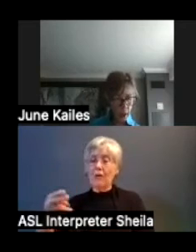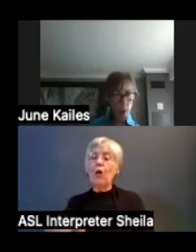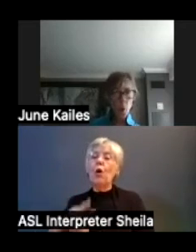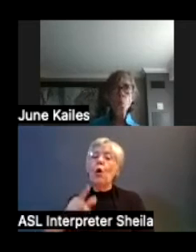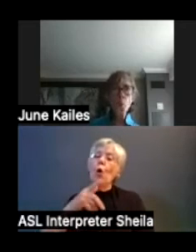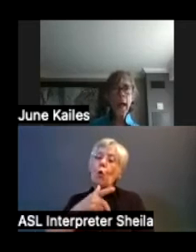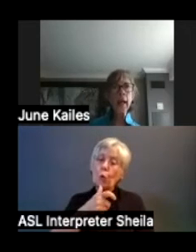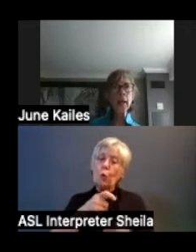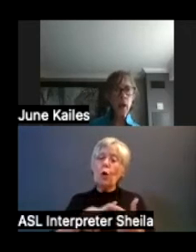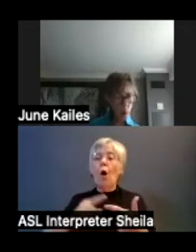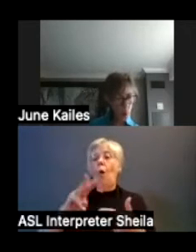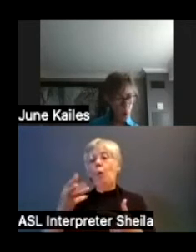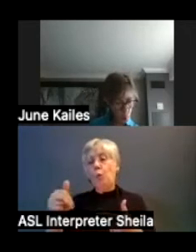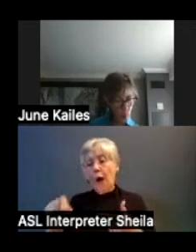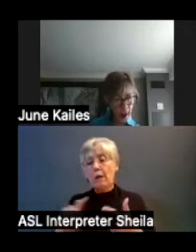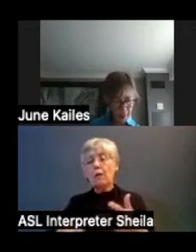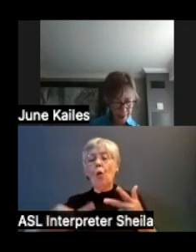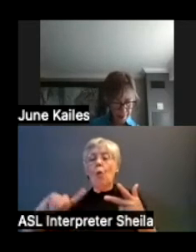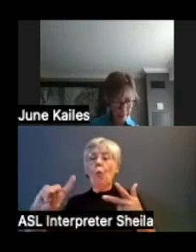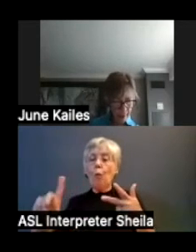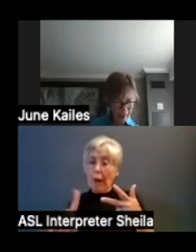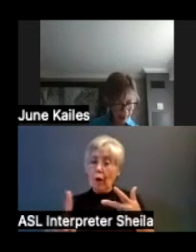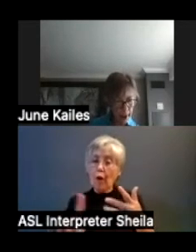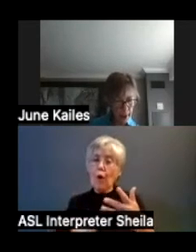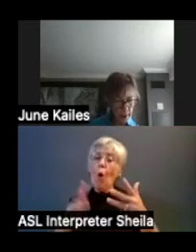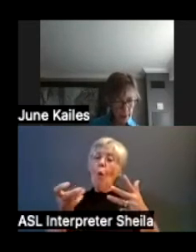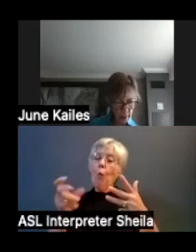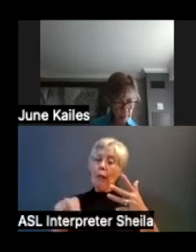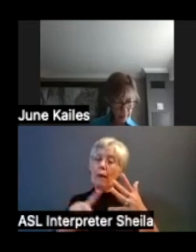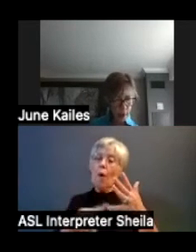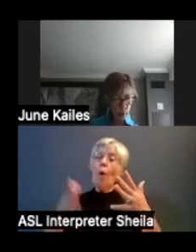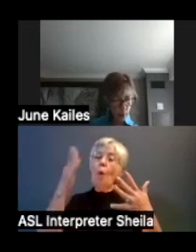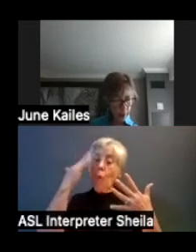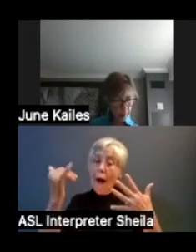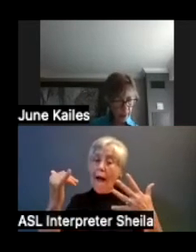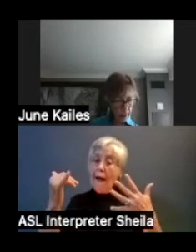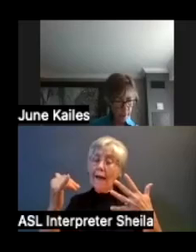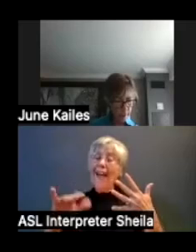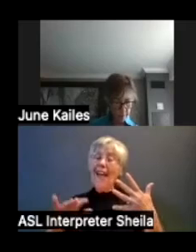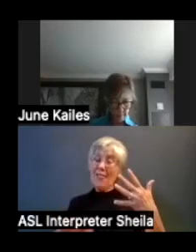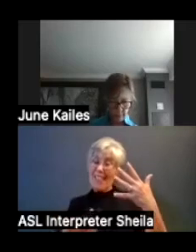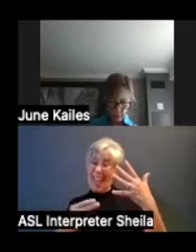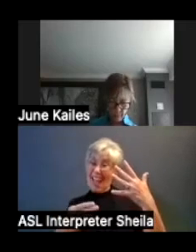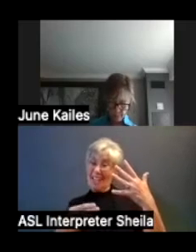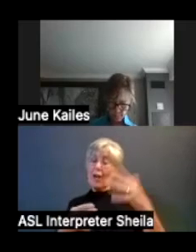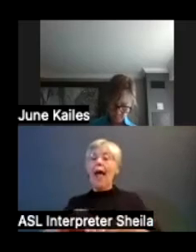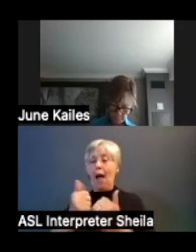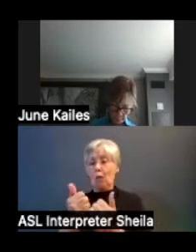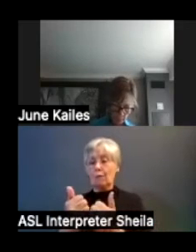where, when, why, and how to make it work and make it real.